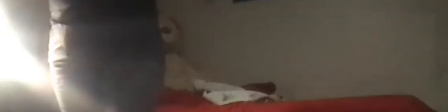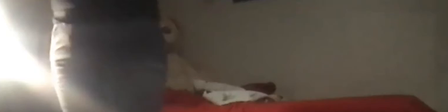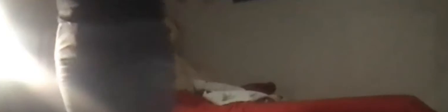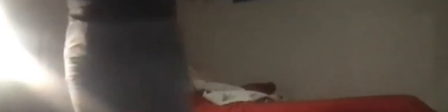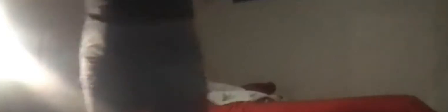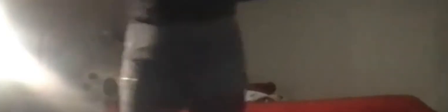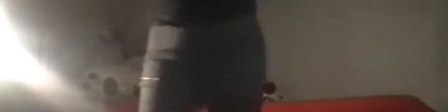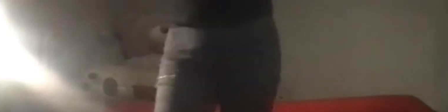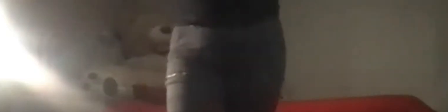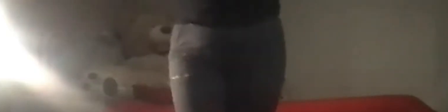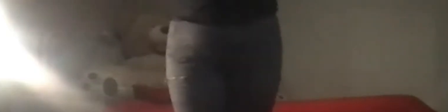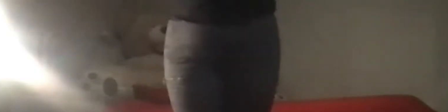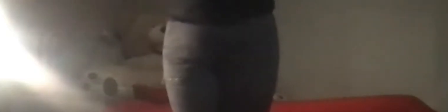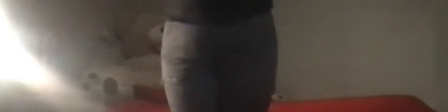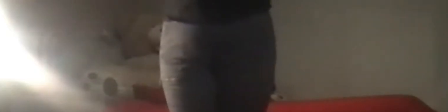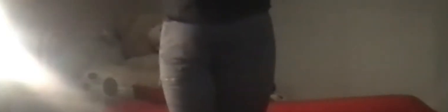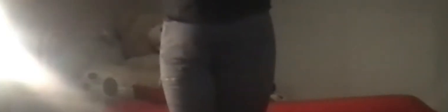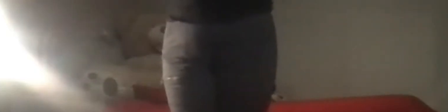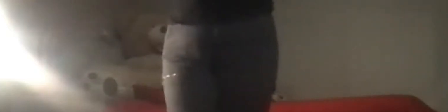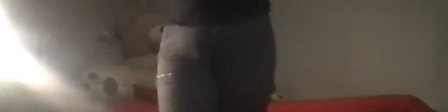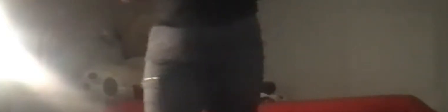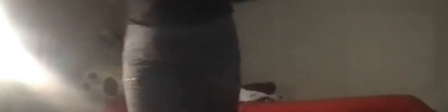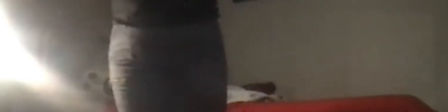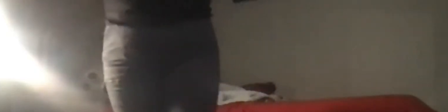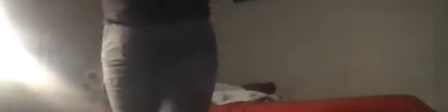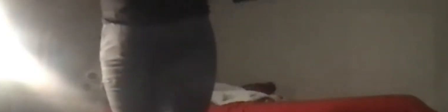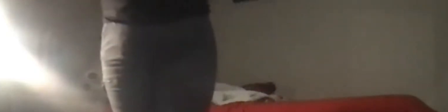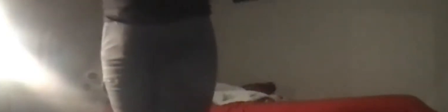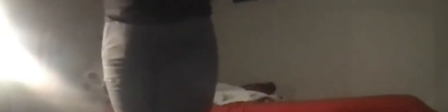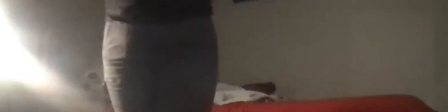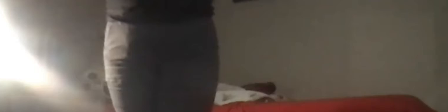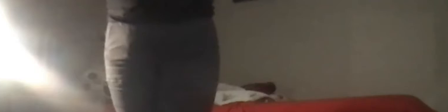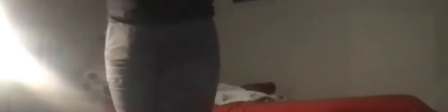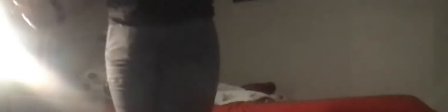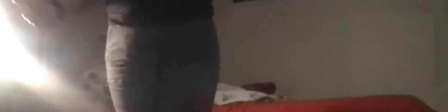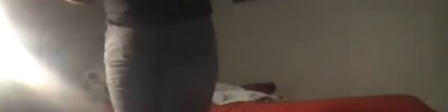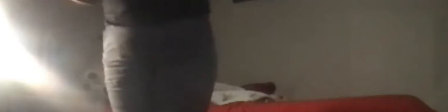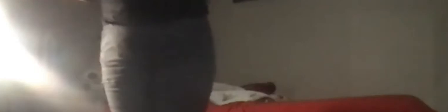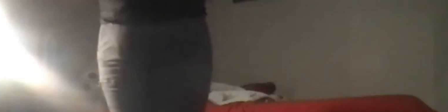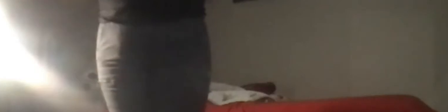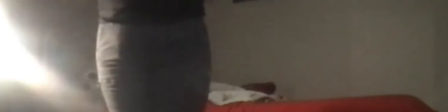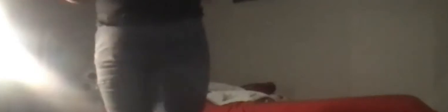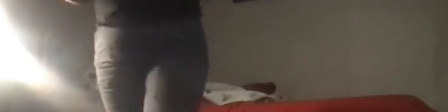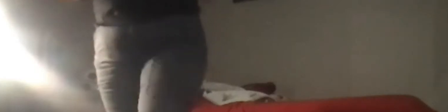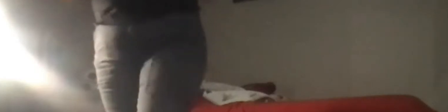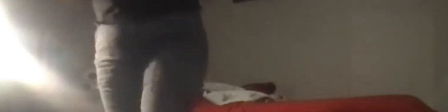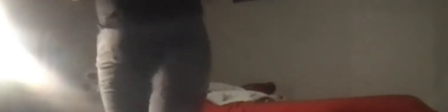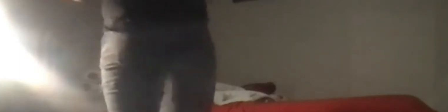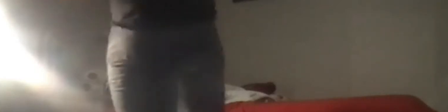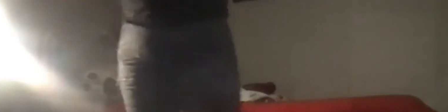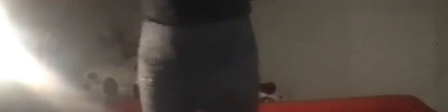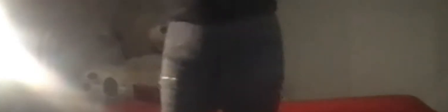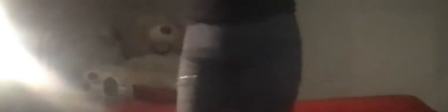gentleman don't mean I ain't taking you to bed. So we're gonna do our 8, and on our 8, we're gonna Baby,